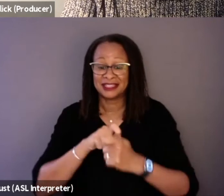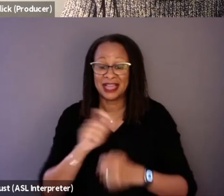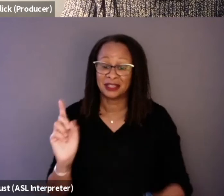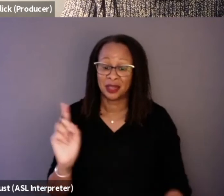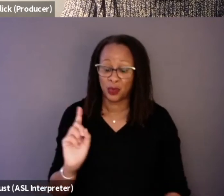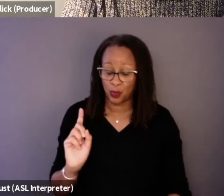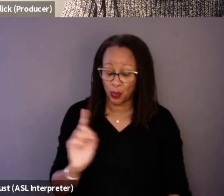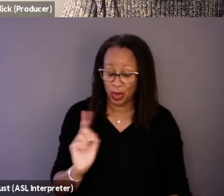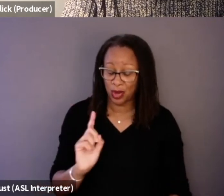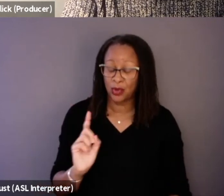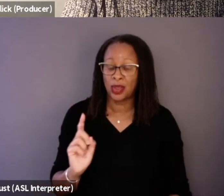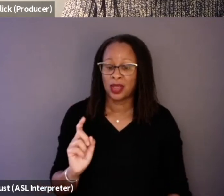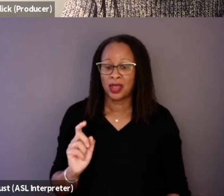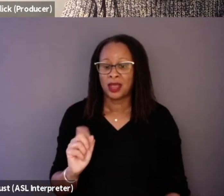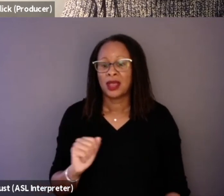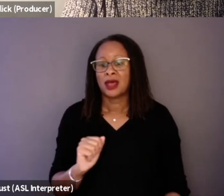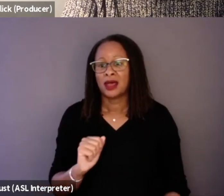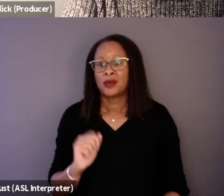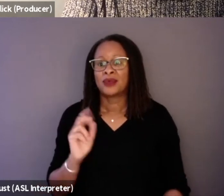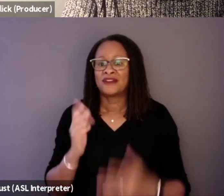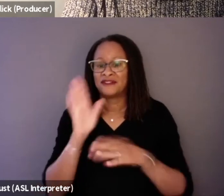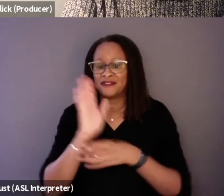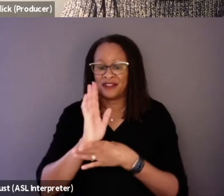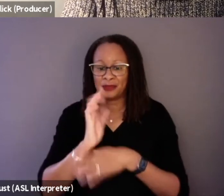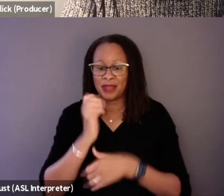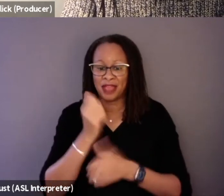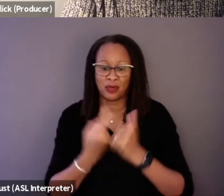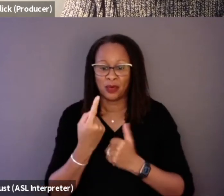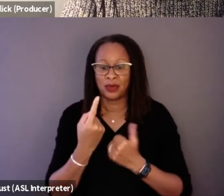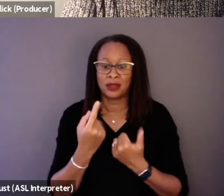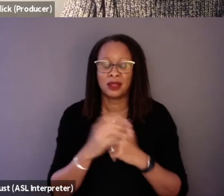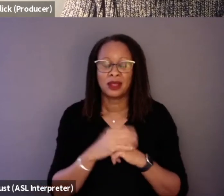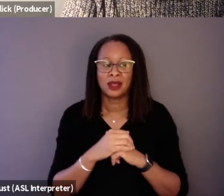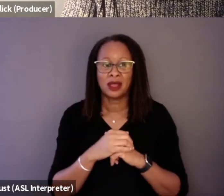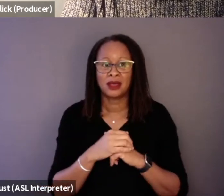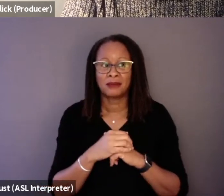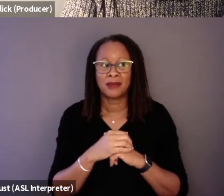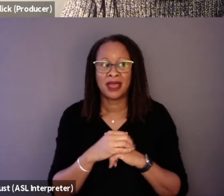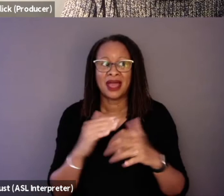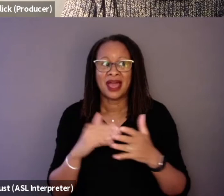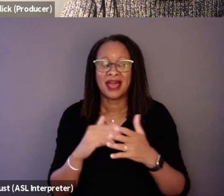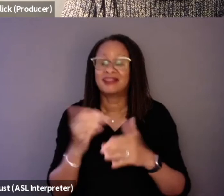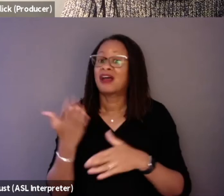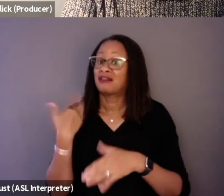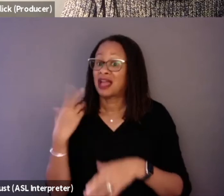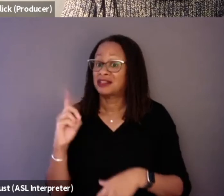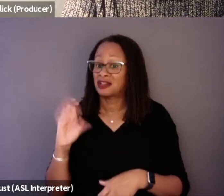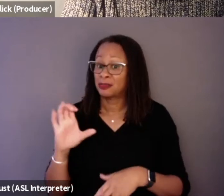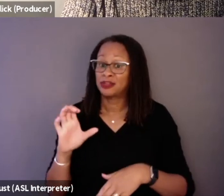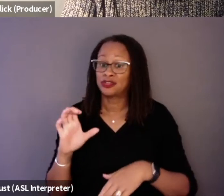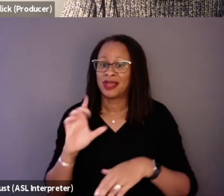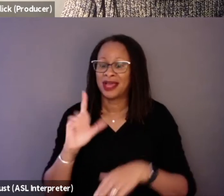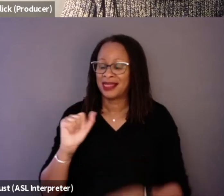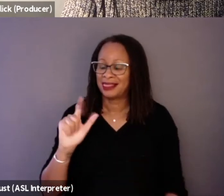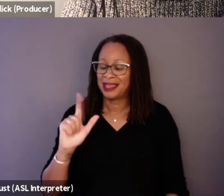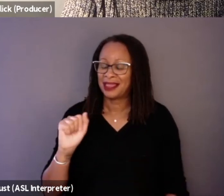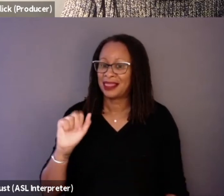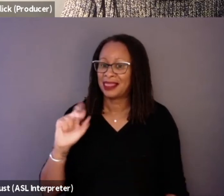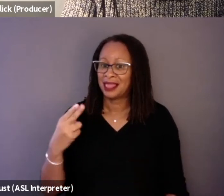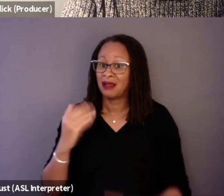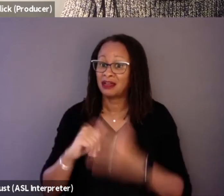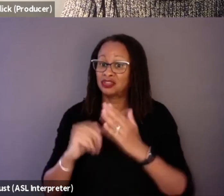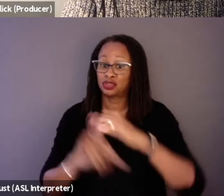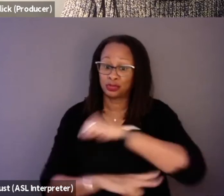last documentary, Layla at the Bridge, where everyone is, using heroin and opium. And we were completely shocked to learn it. We